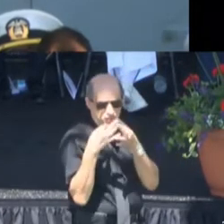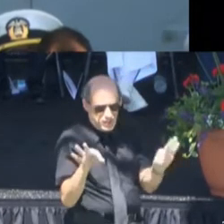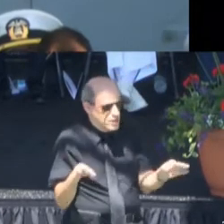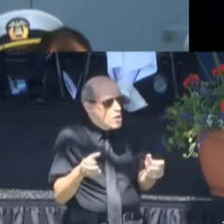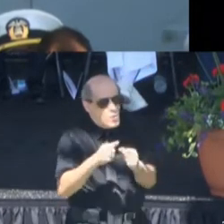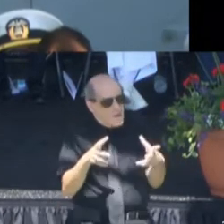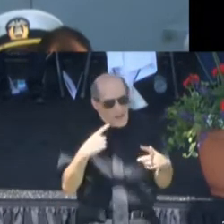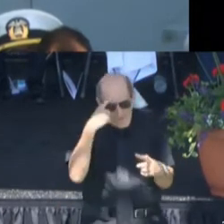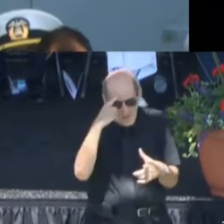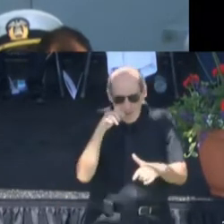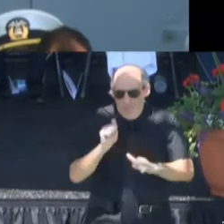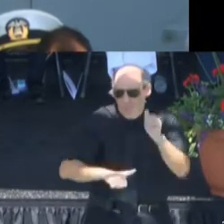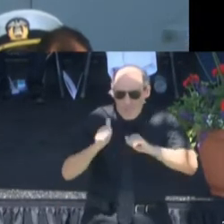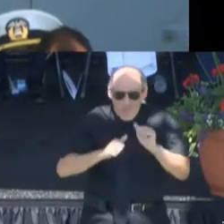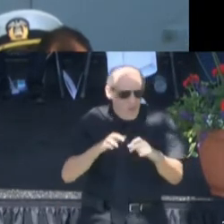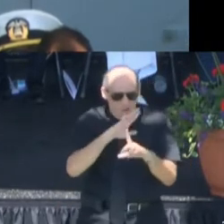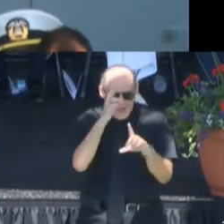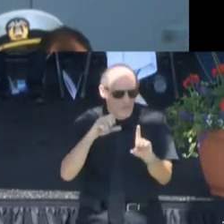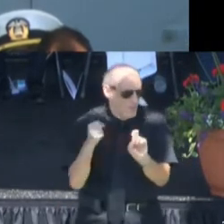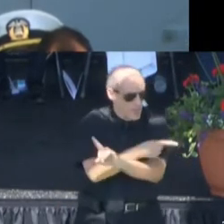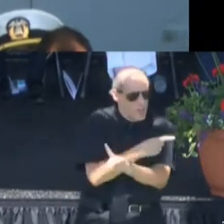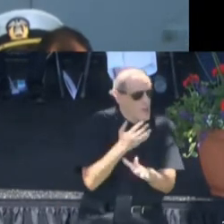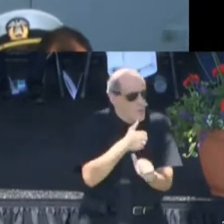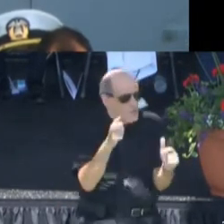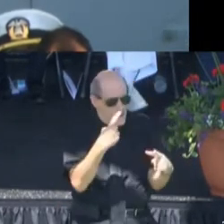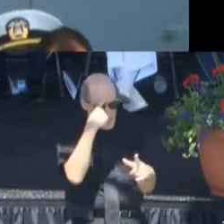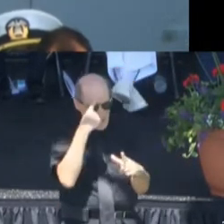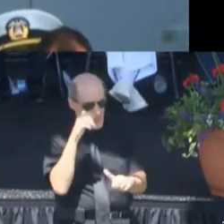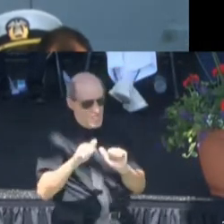without any mental reservation or purpose of evasion.